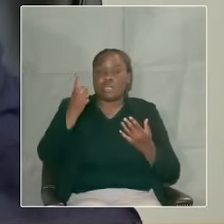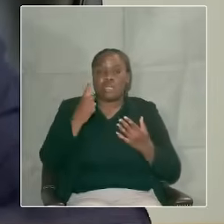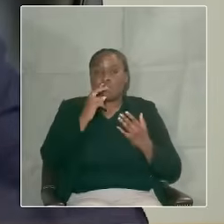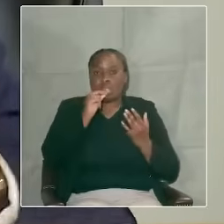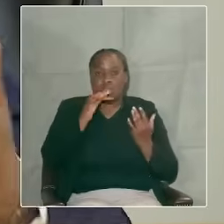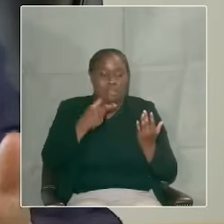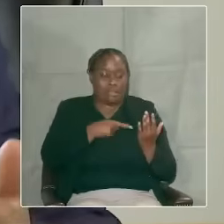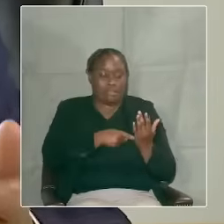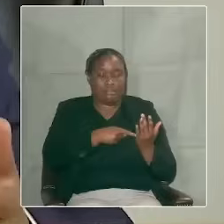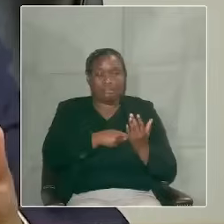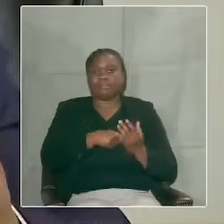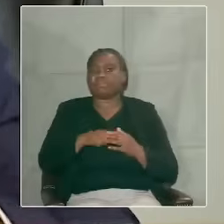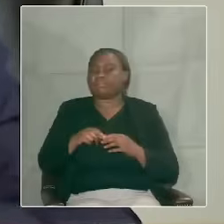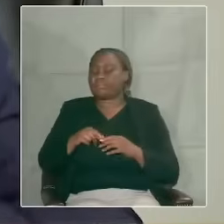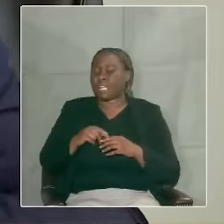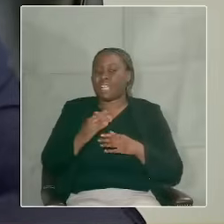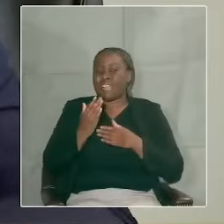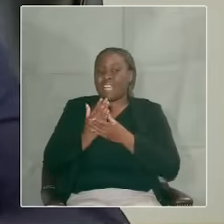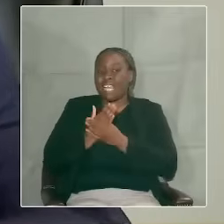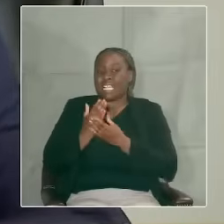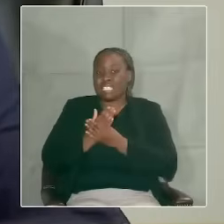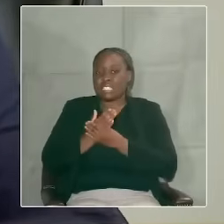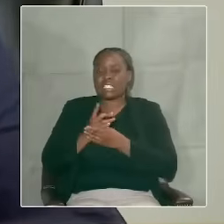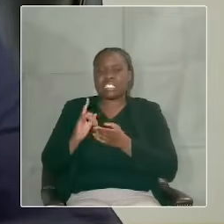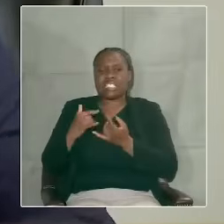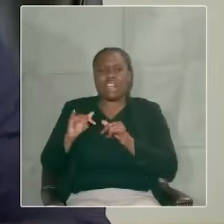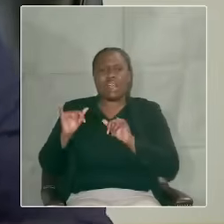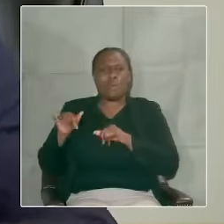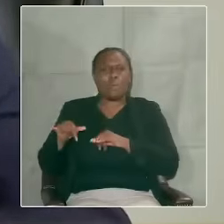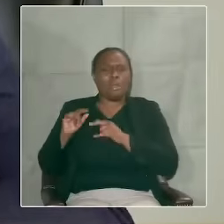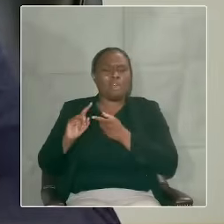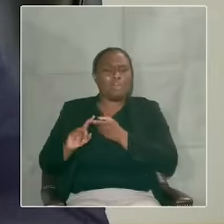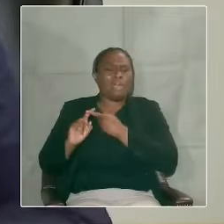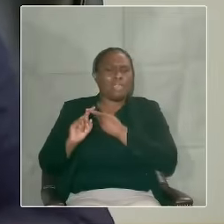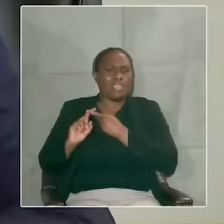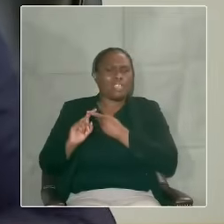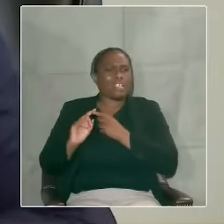let's say partially had bails and